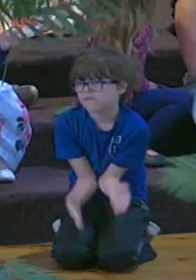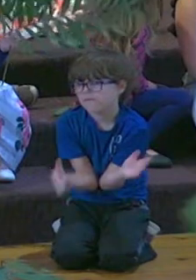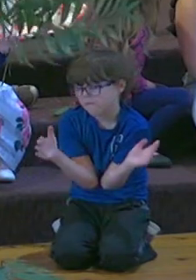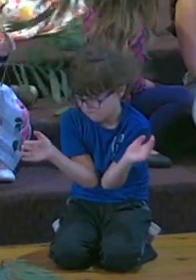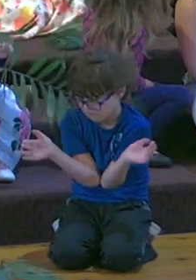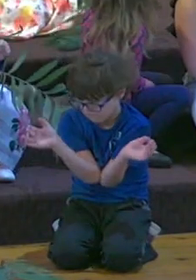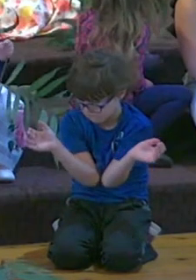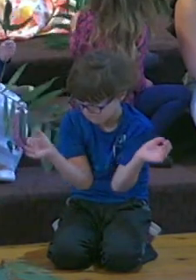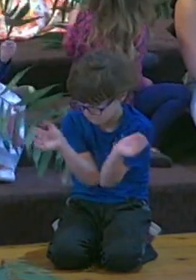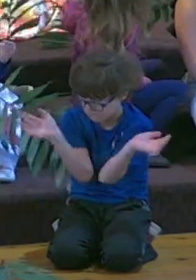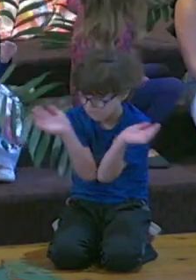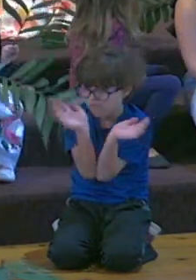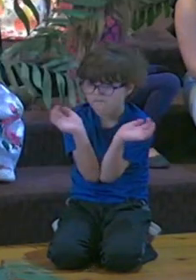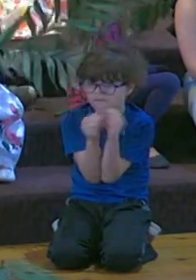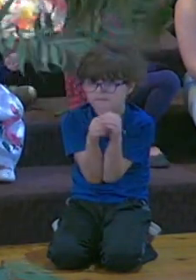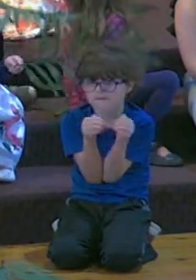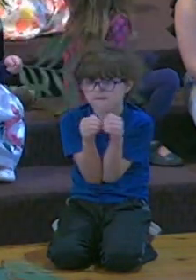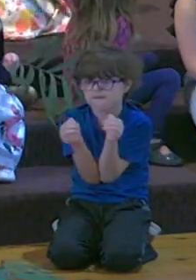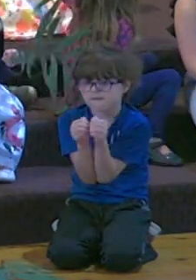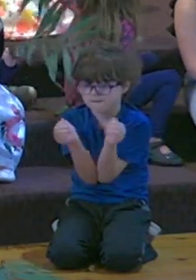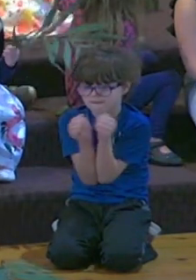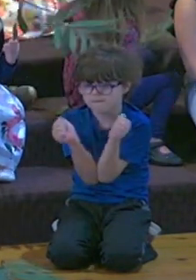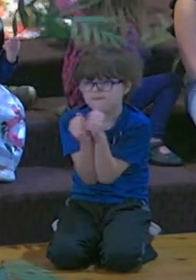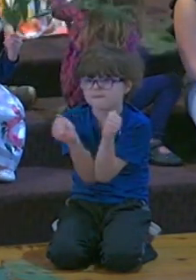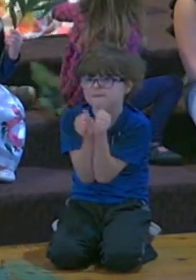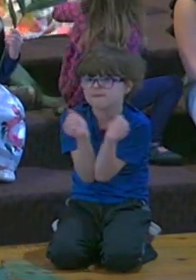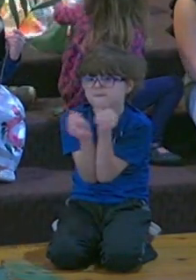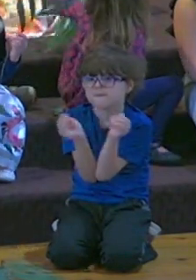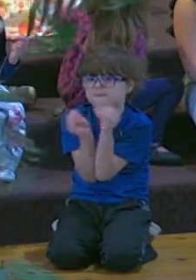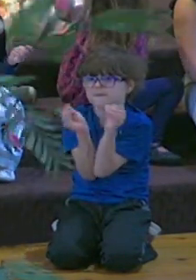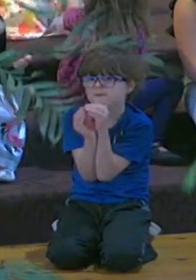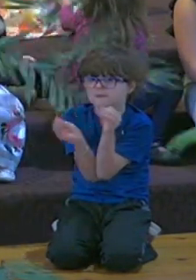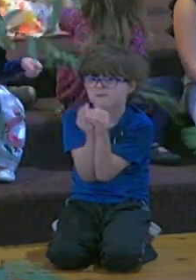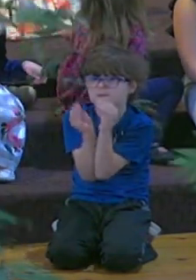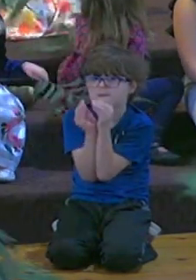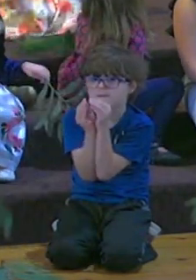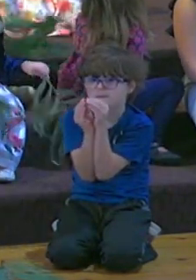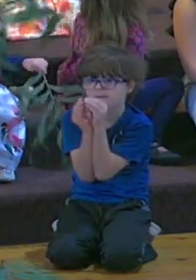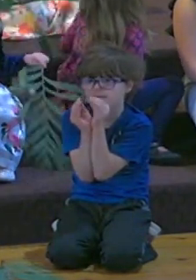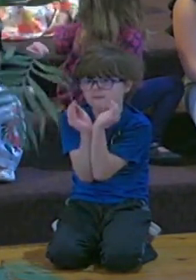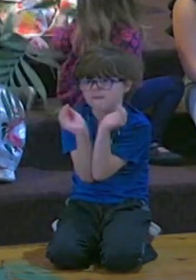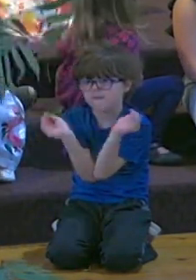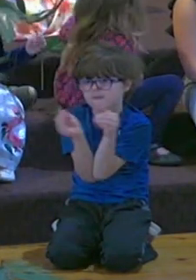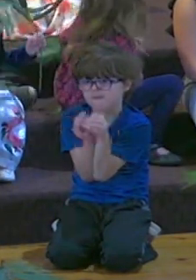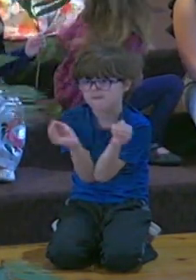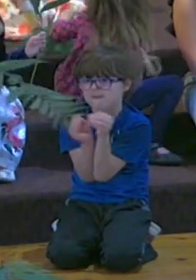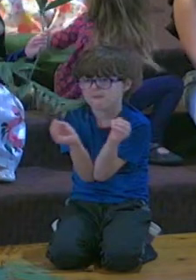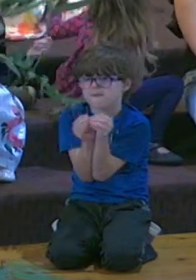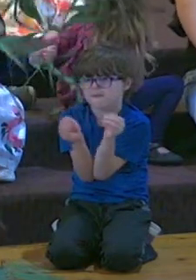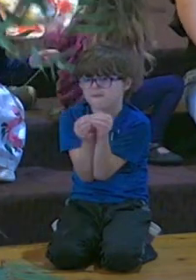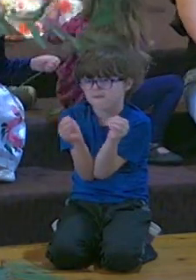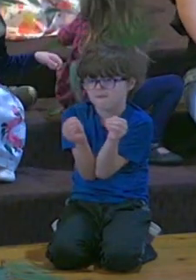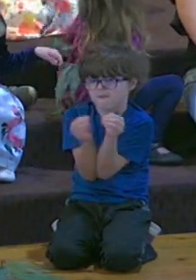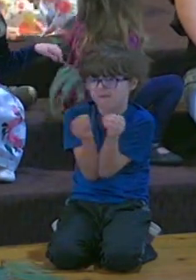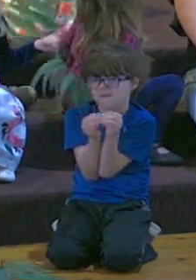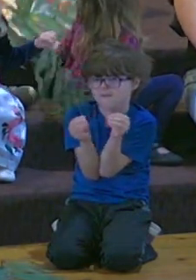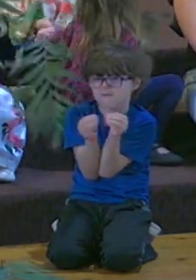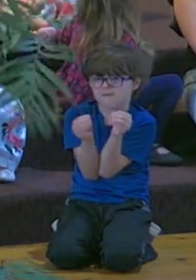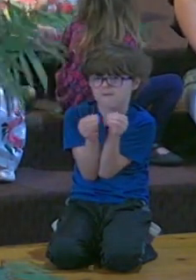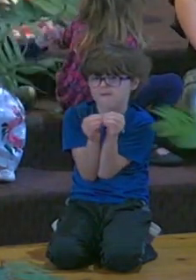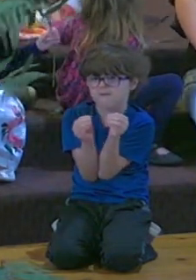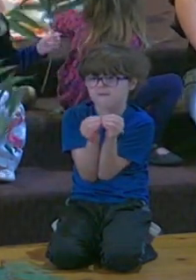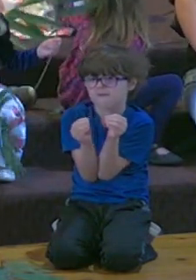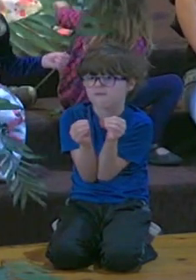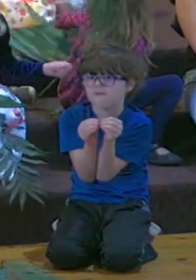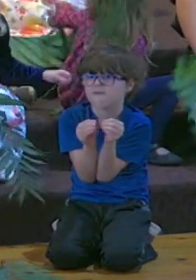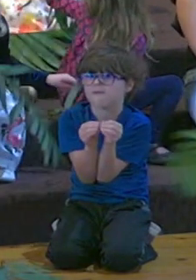God's saving grace, that God's on the sufferer side. Sufferer meaning people that are